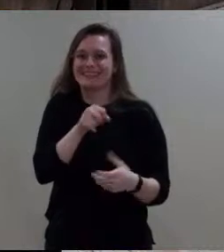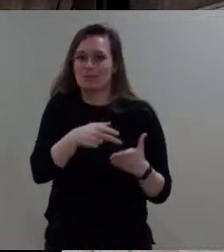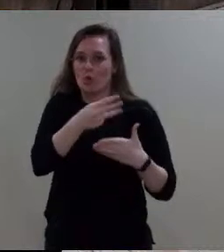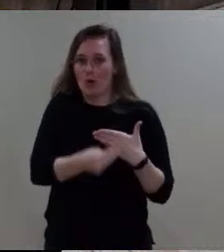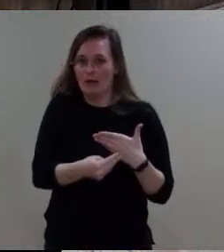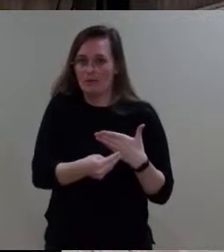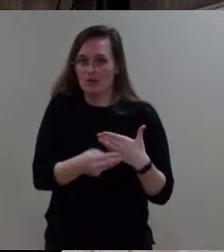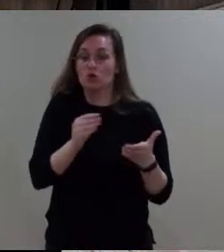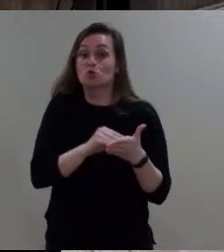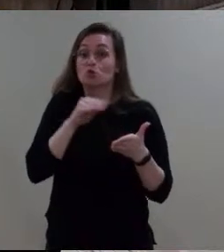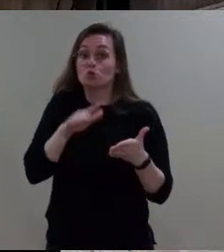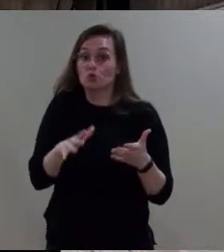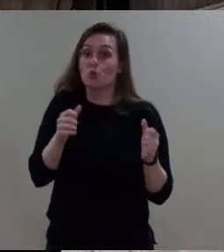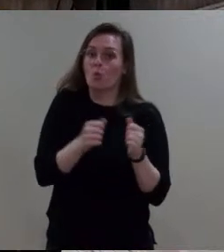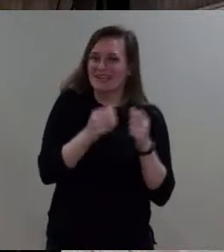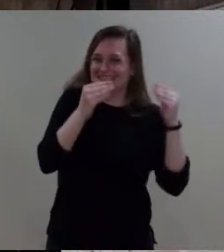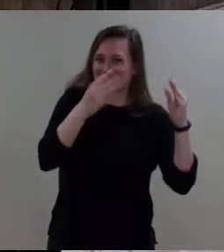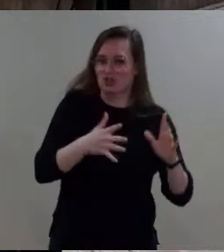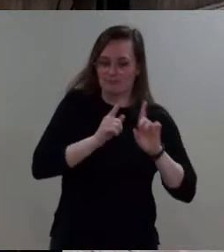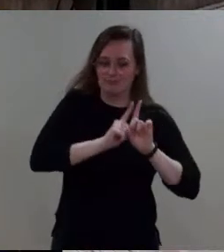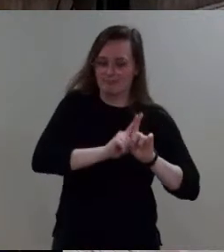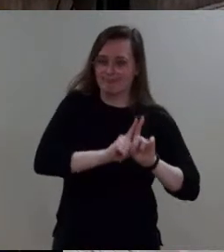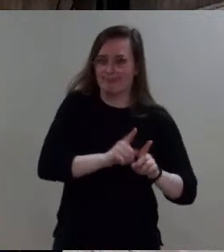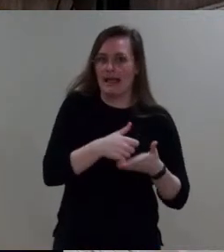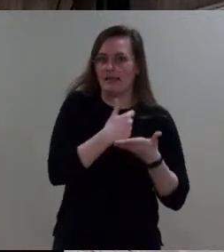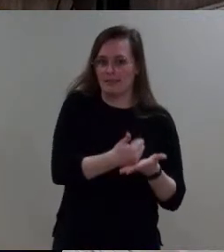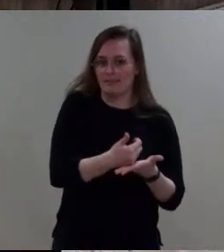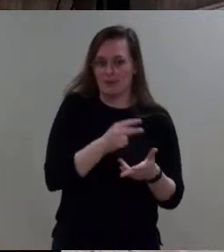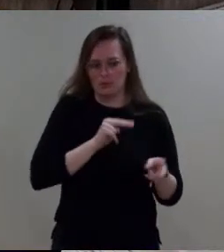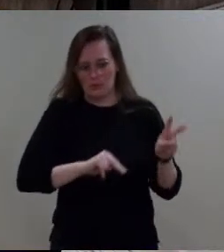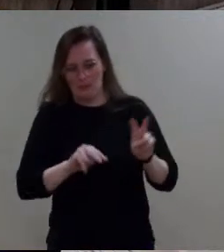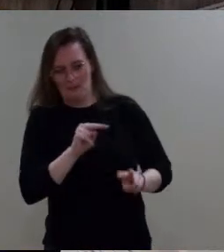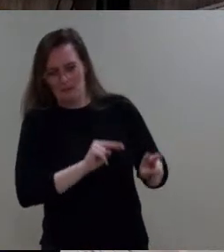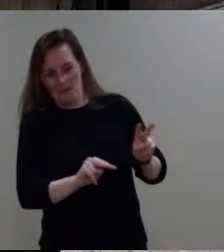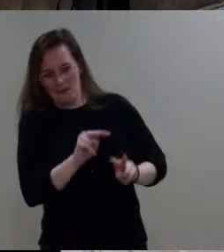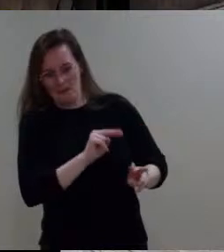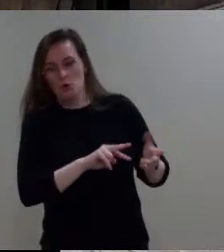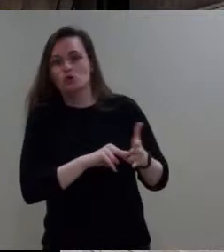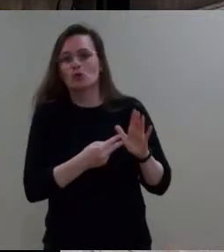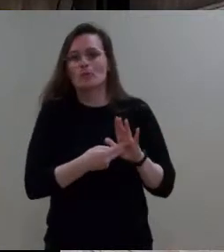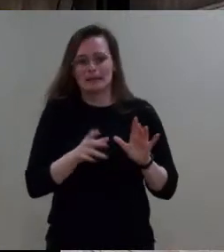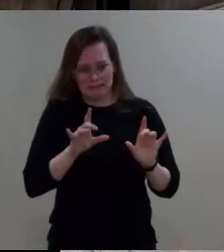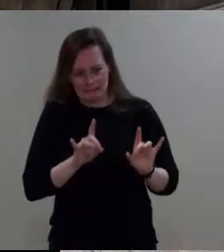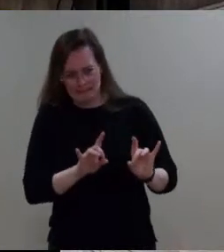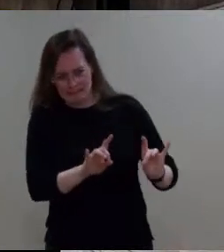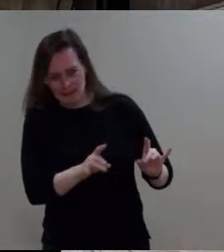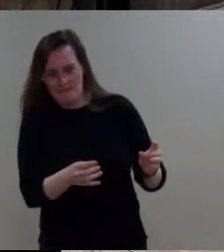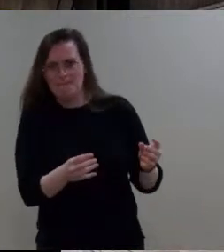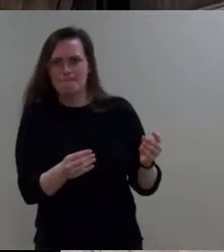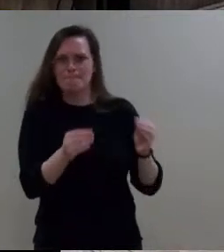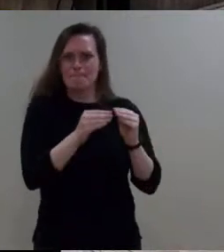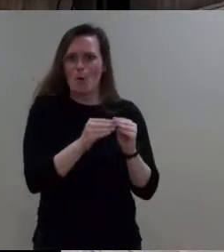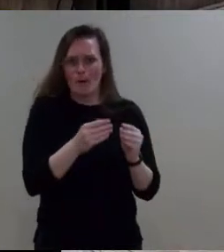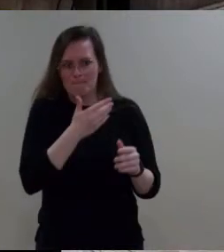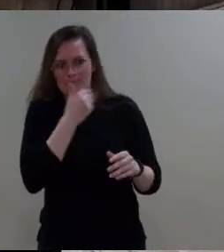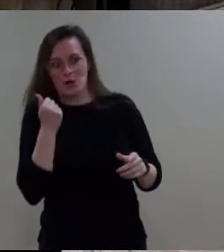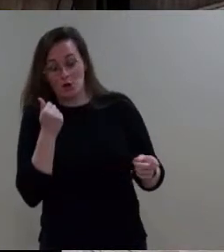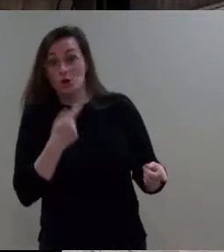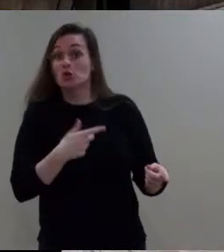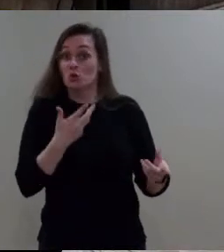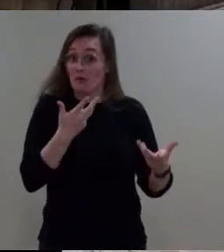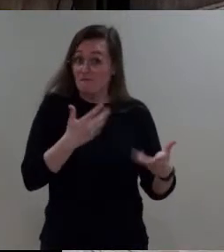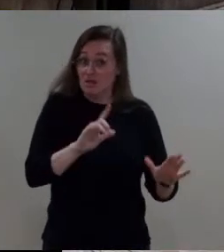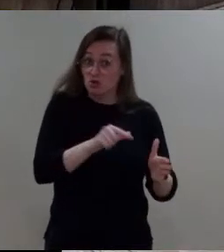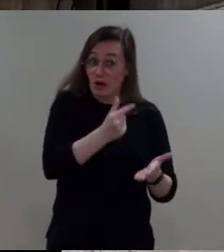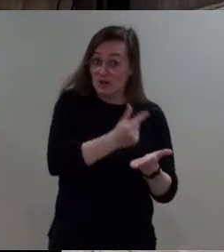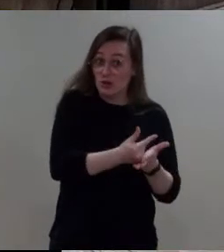teachers. So they're ready to go and their learnings are progressing faster, and they're actually sometimes hired by the schools when it's